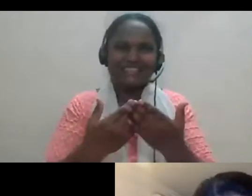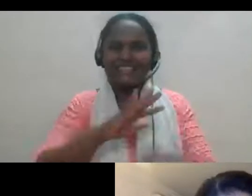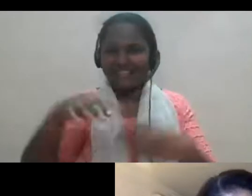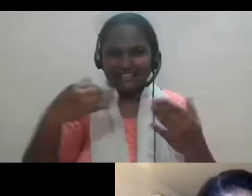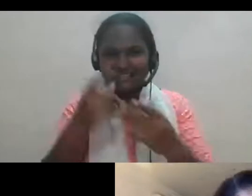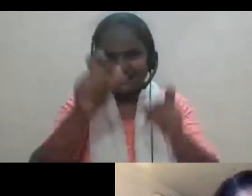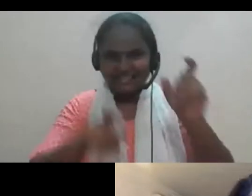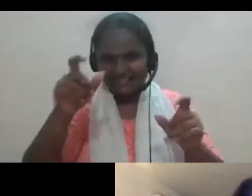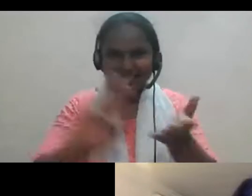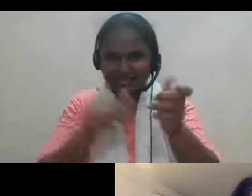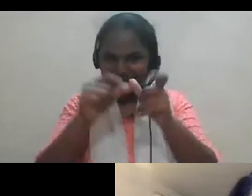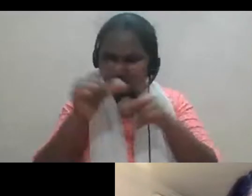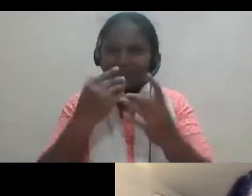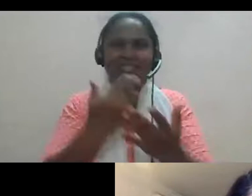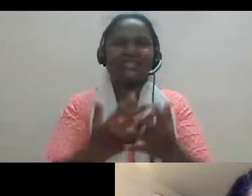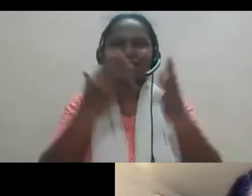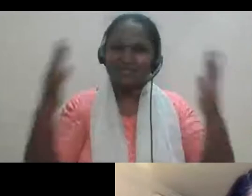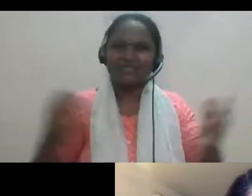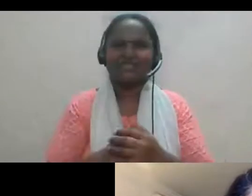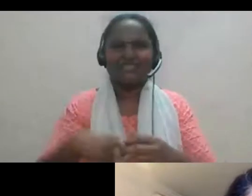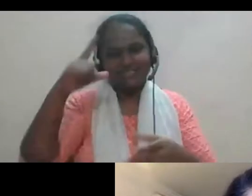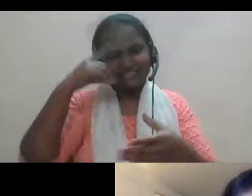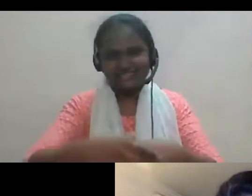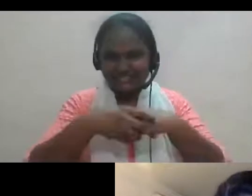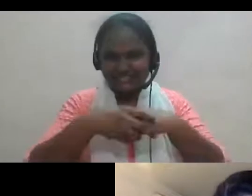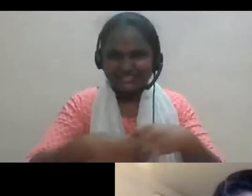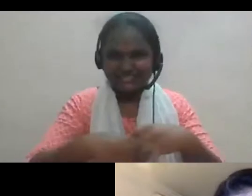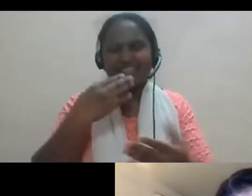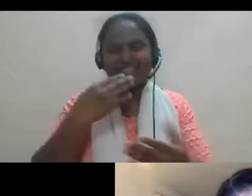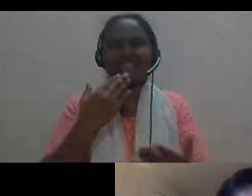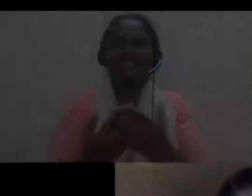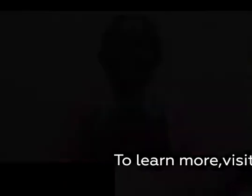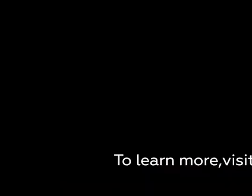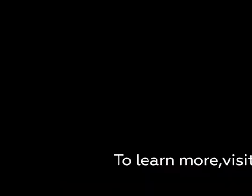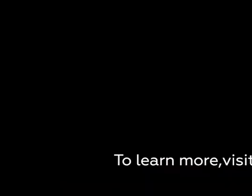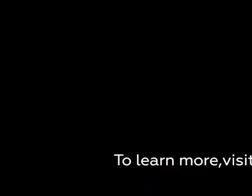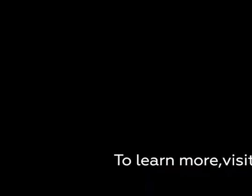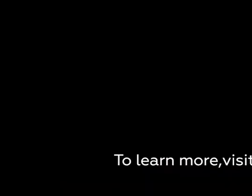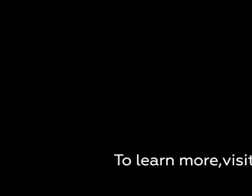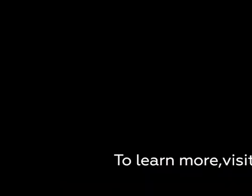everyone at MAP. Thank you so much. And congratulations. Thank you. Good night.